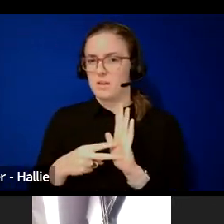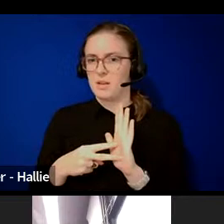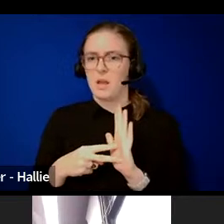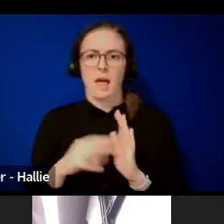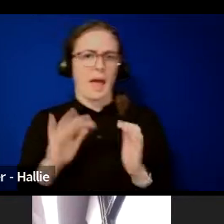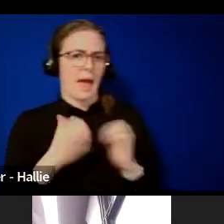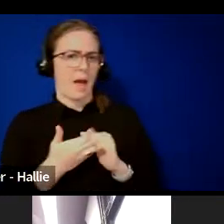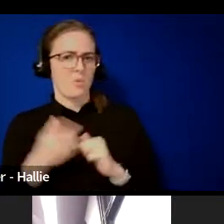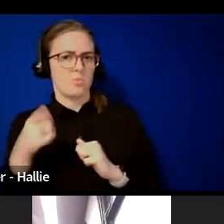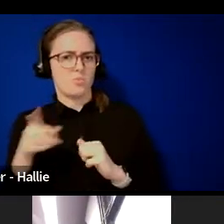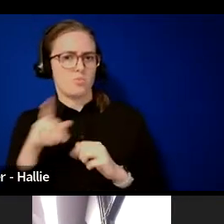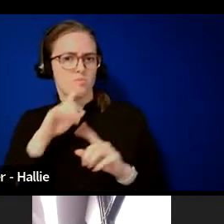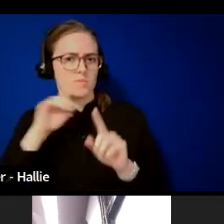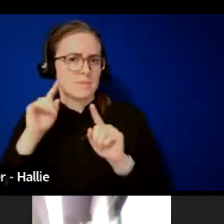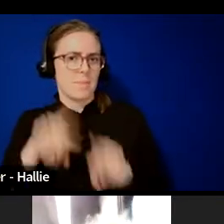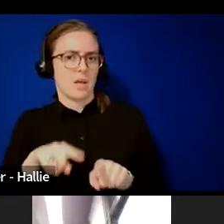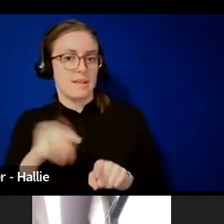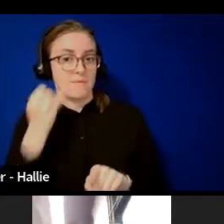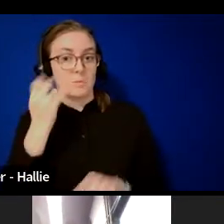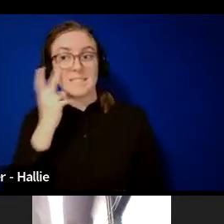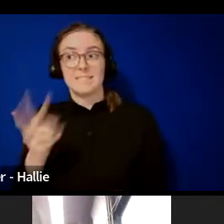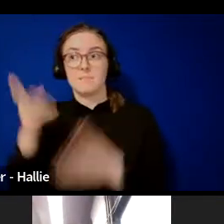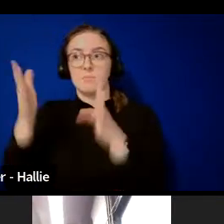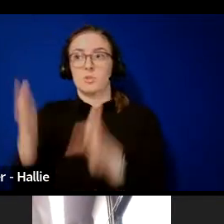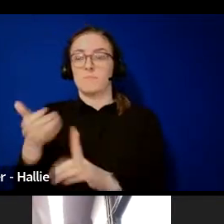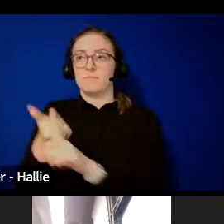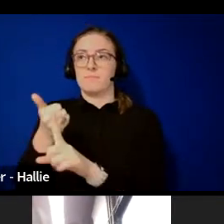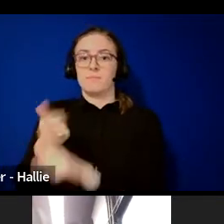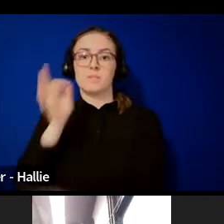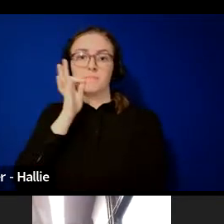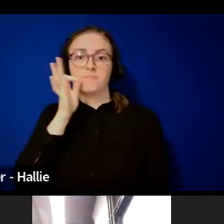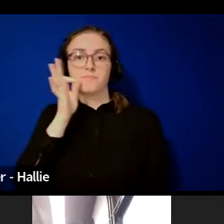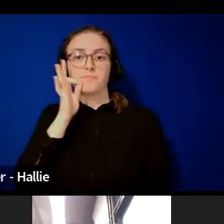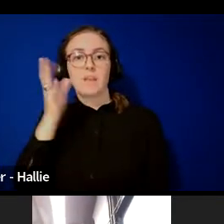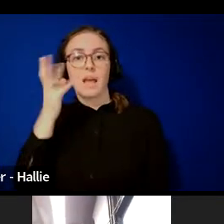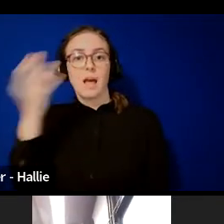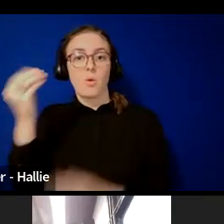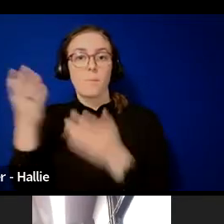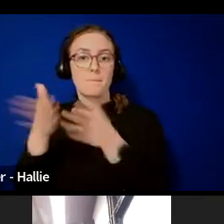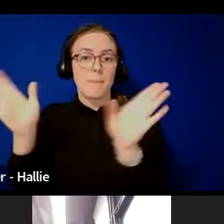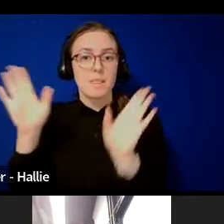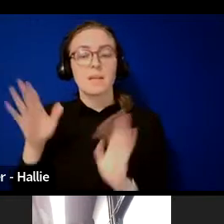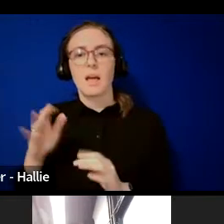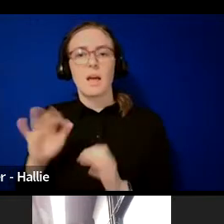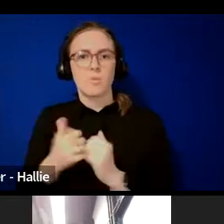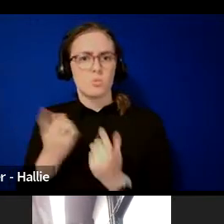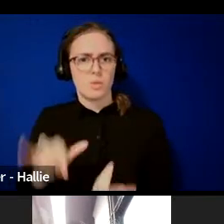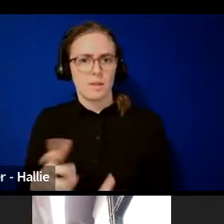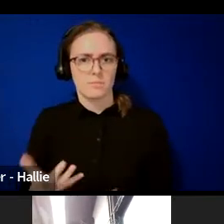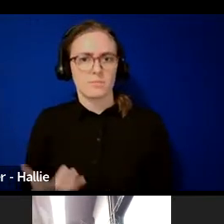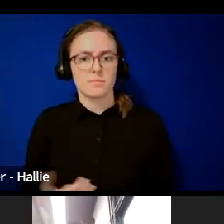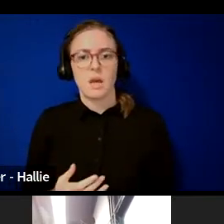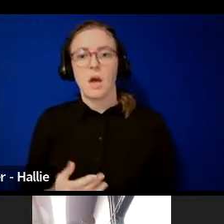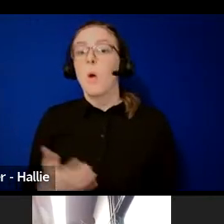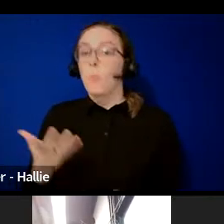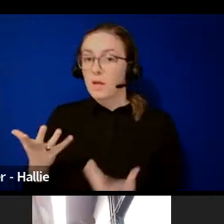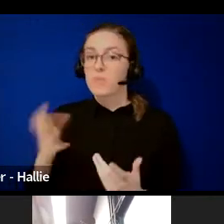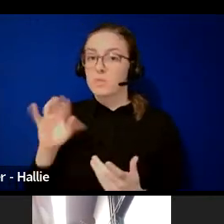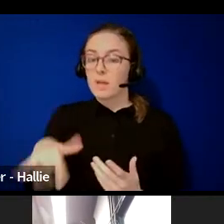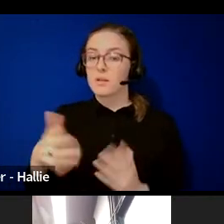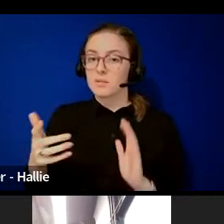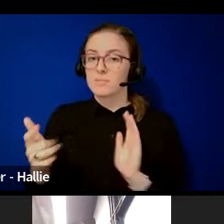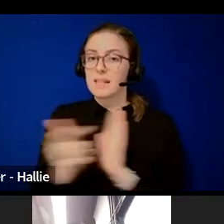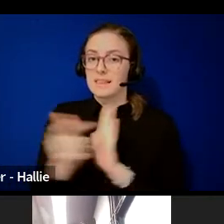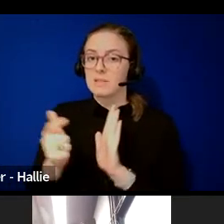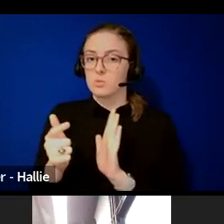are y'all responding to that if you see it? What makes y'all act on it, I guess? I mean, it's illegal to smoke on